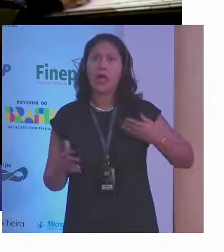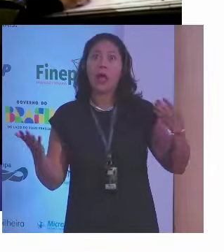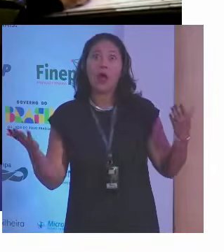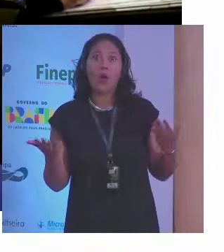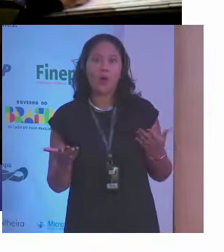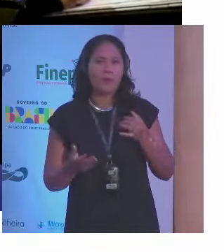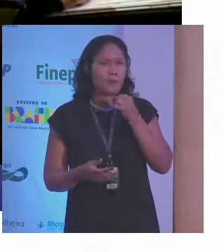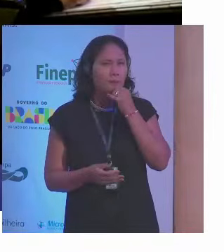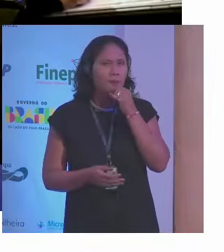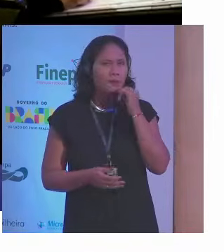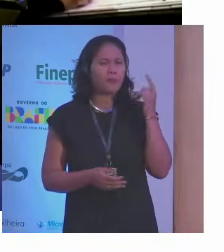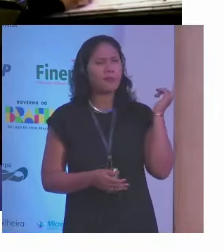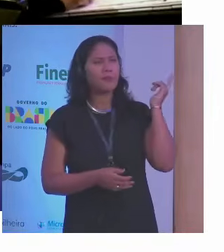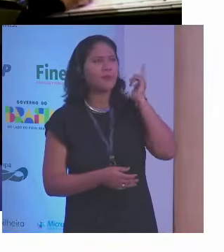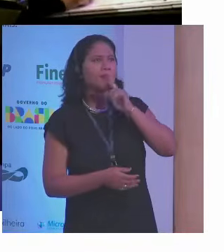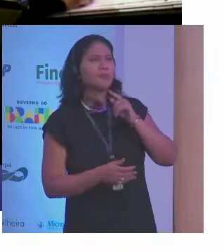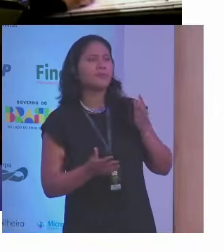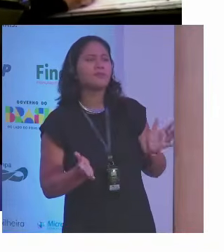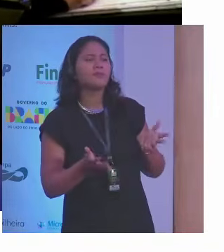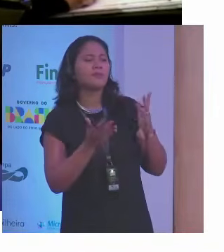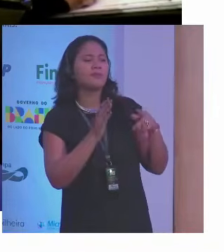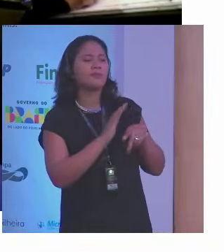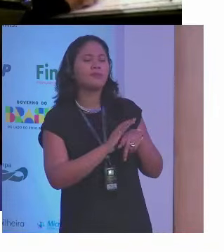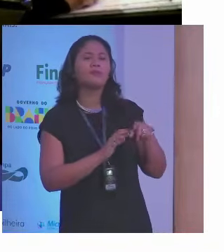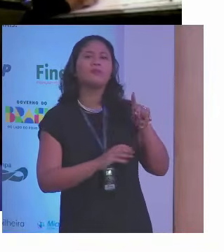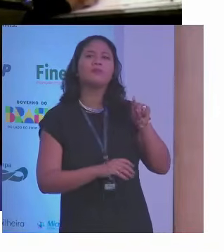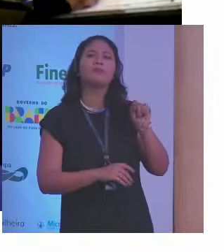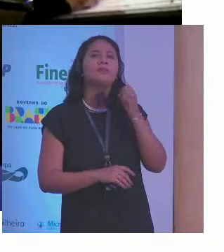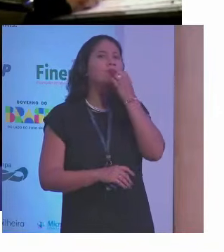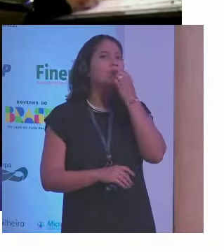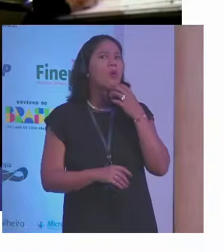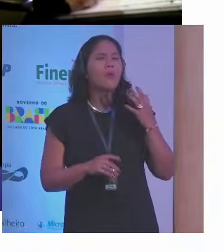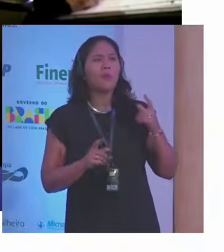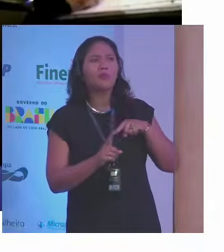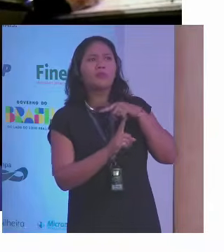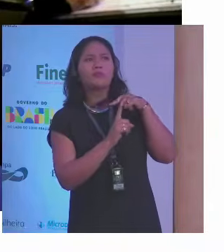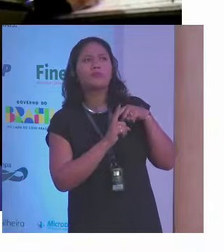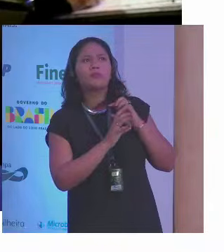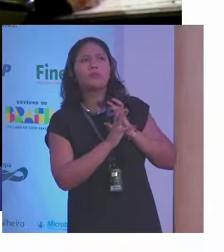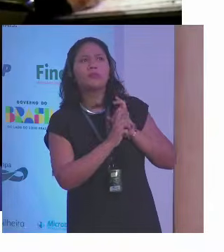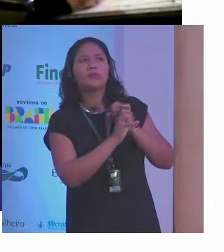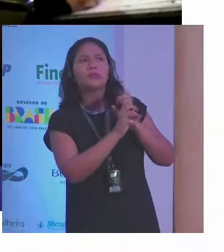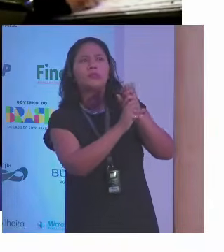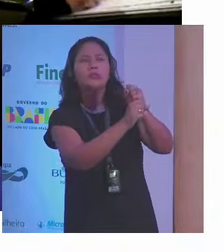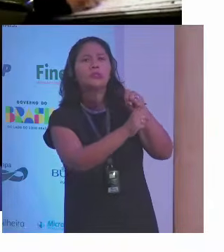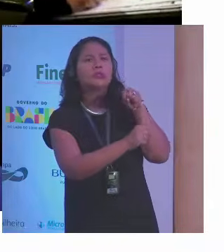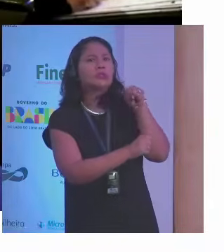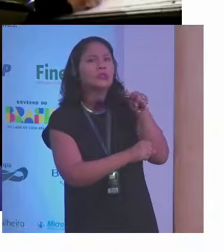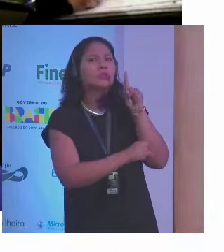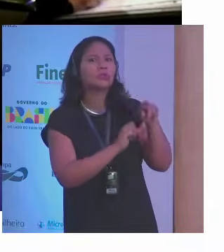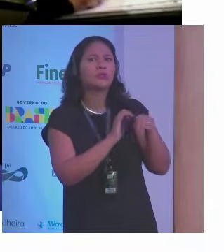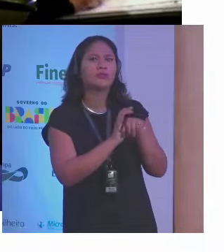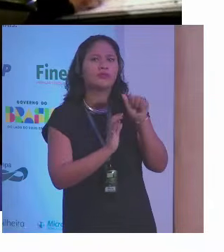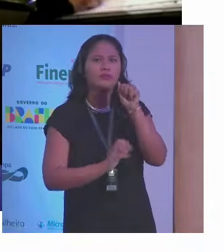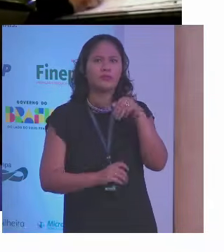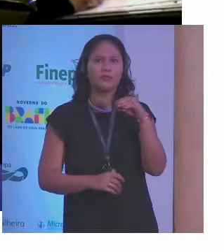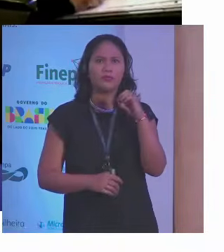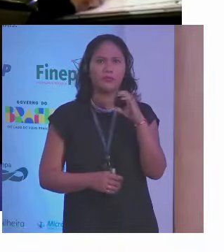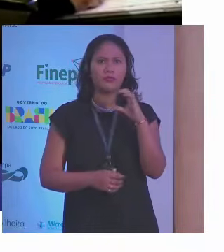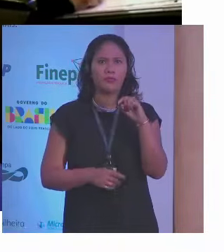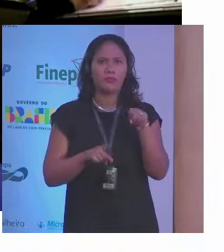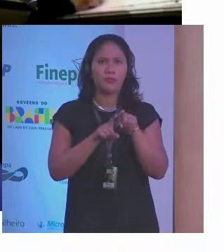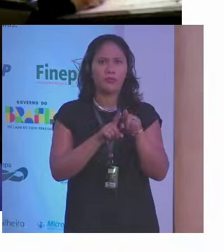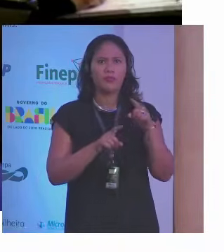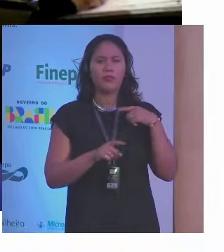provide a good estimate of the minimum of the MOC across Samba